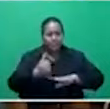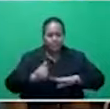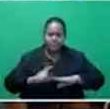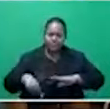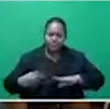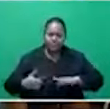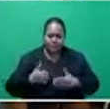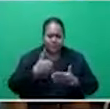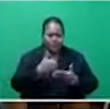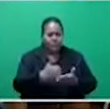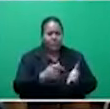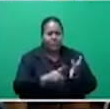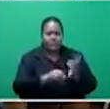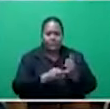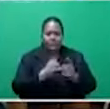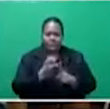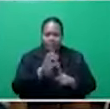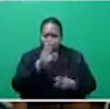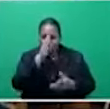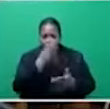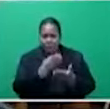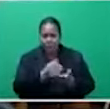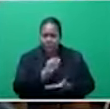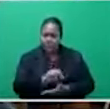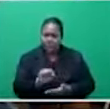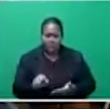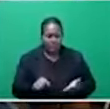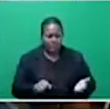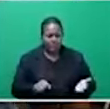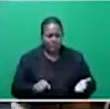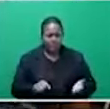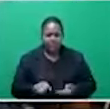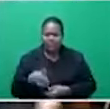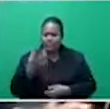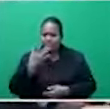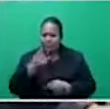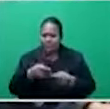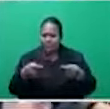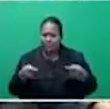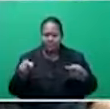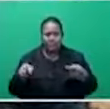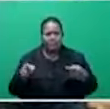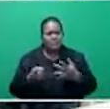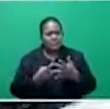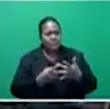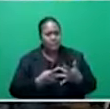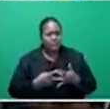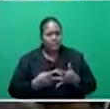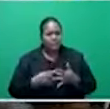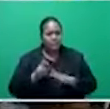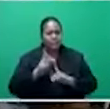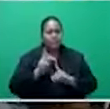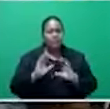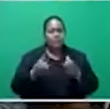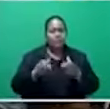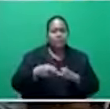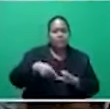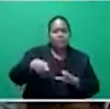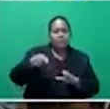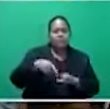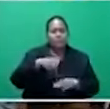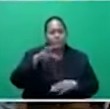USP students through TELS and scholarships. It is an utter lie by the opposition and others, other political parties outside, that the future of students